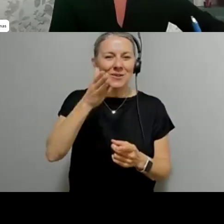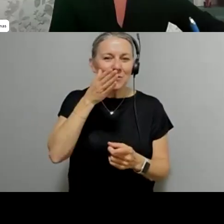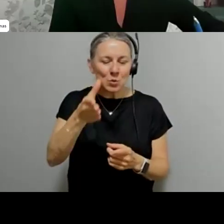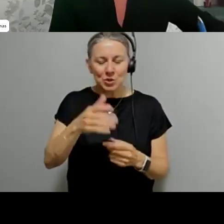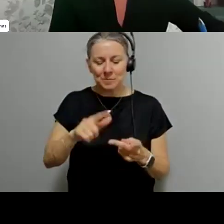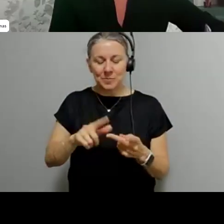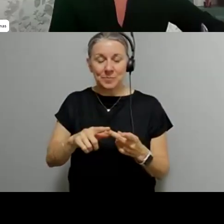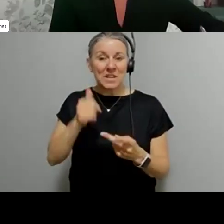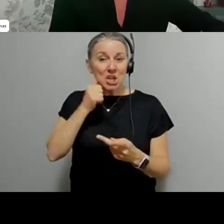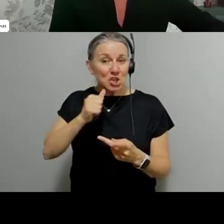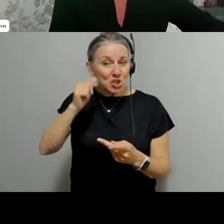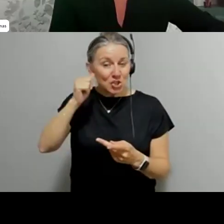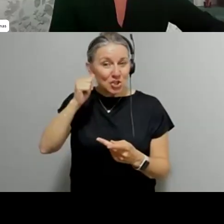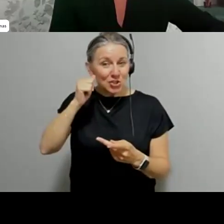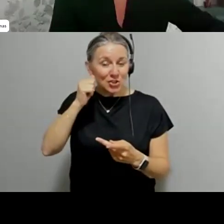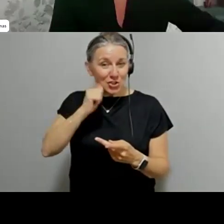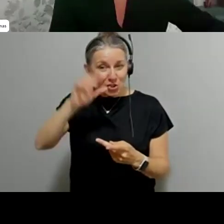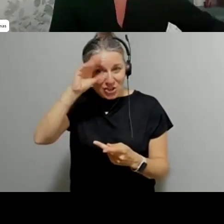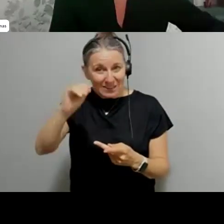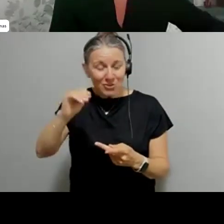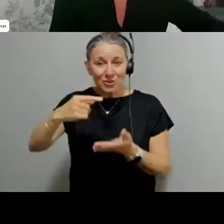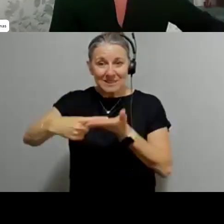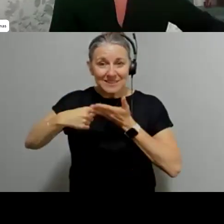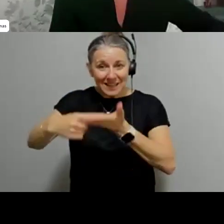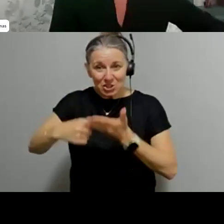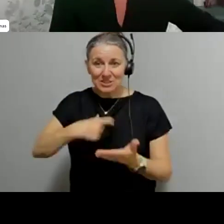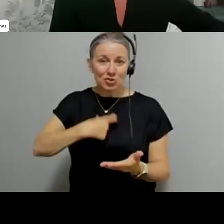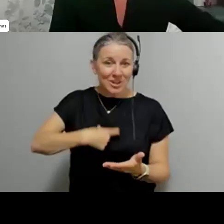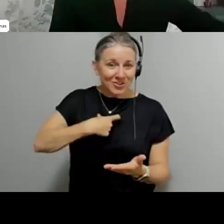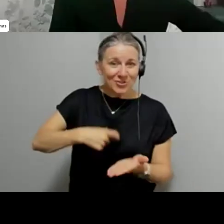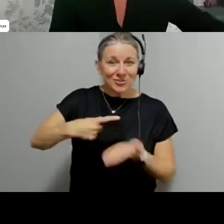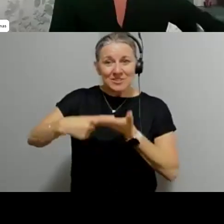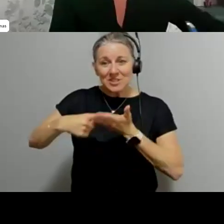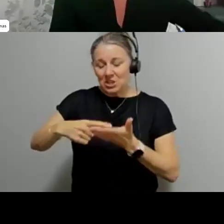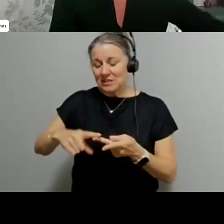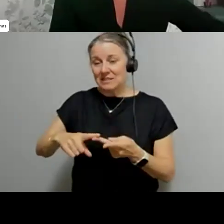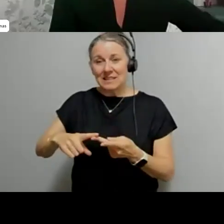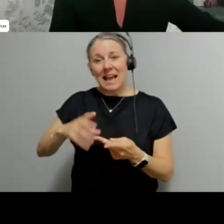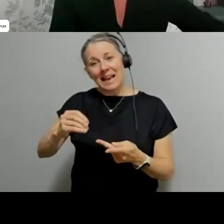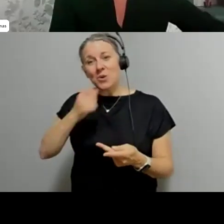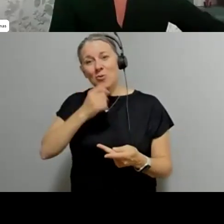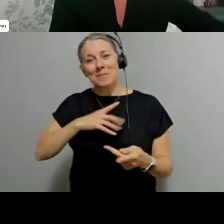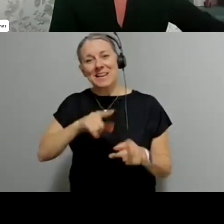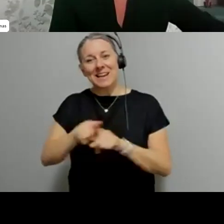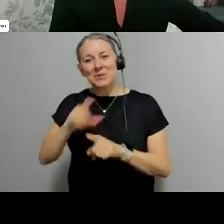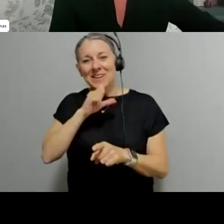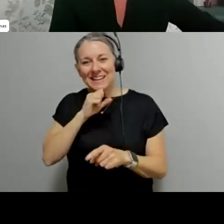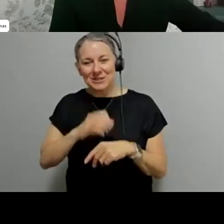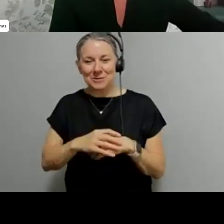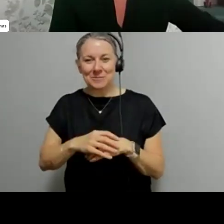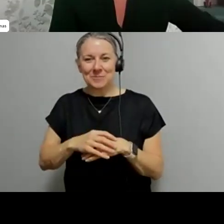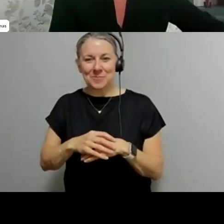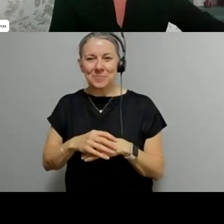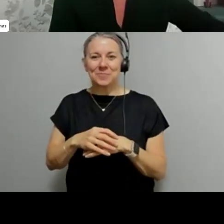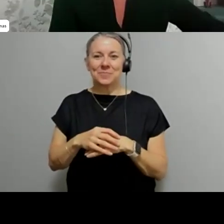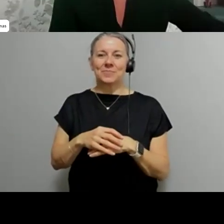the needs of women as we all age? So that was a conversation that I ended up having in